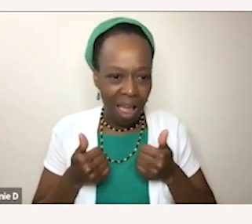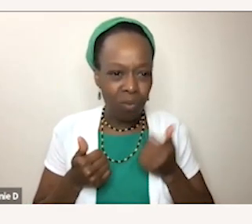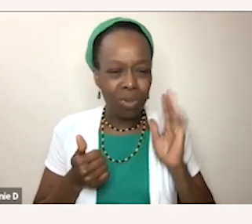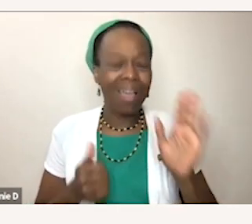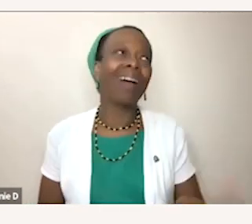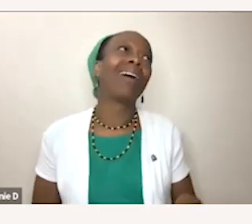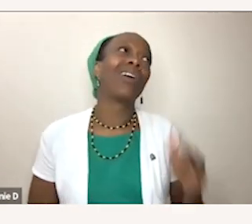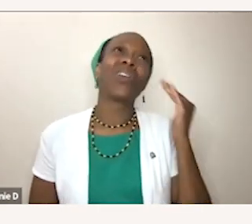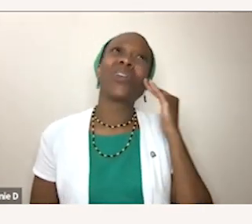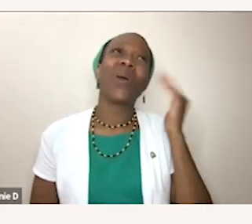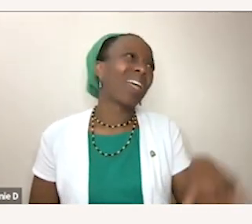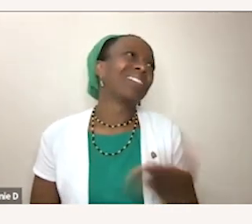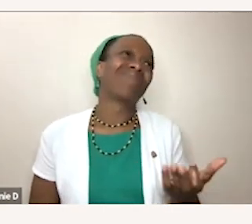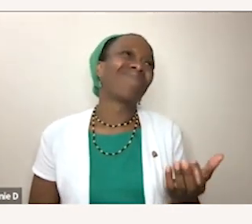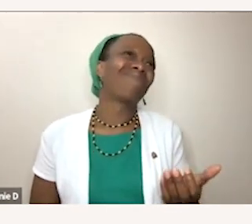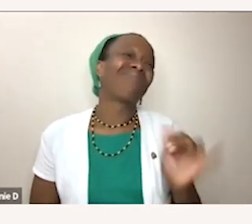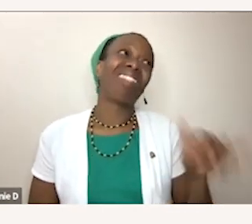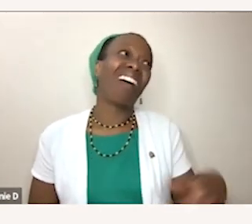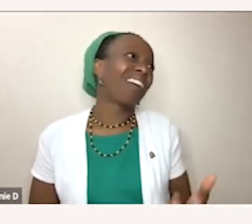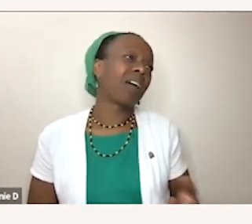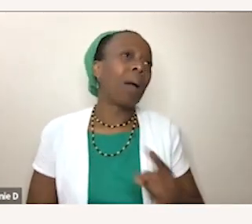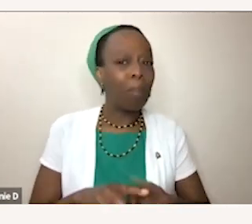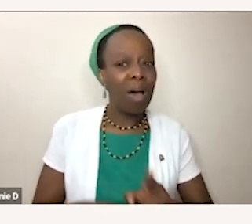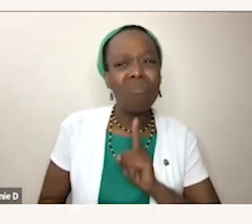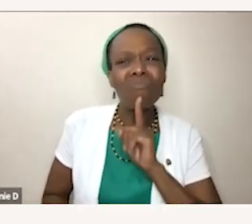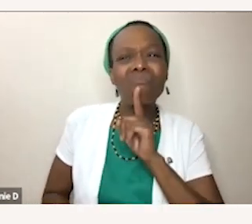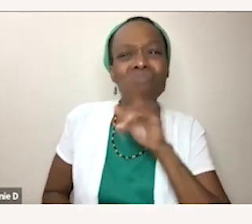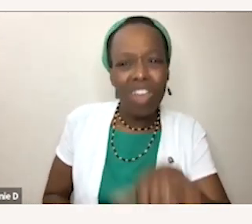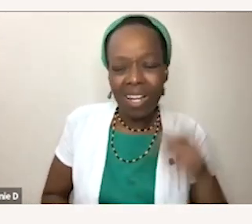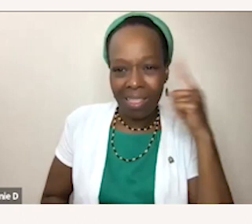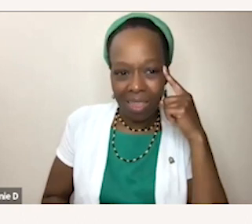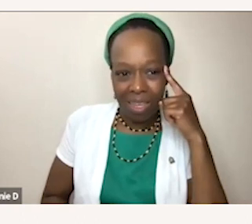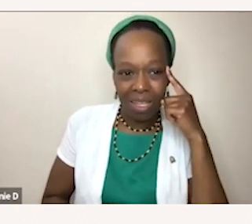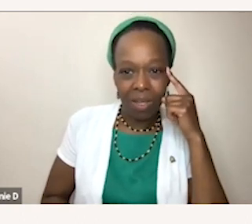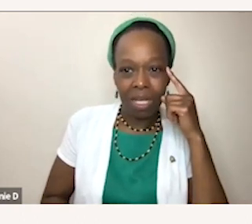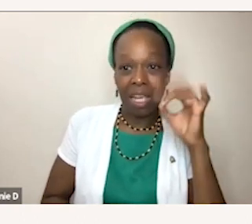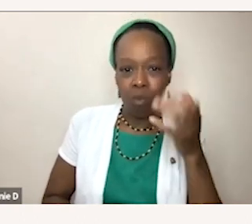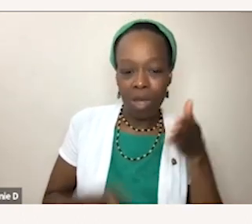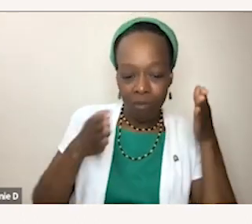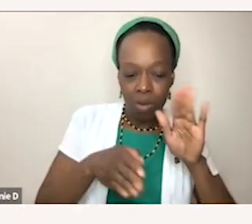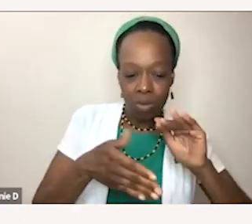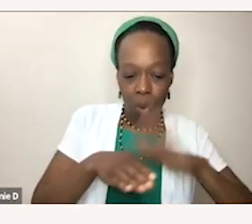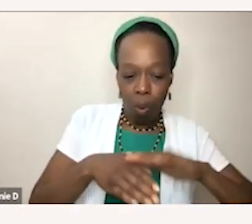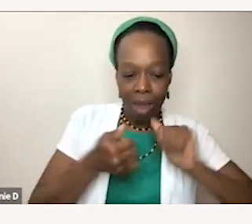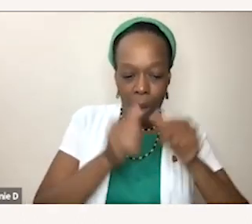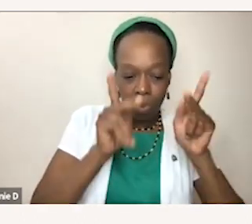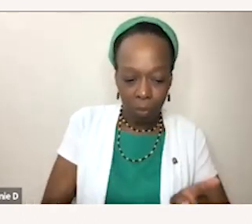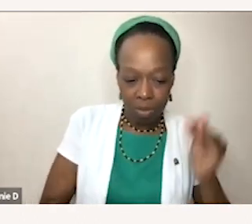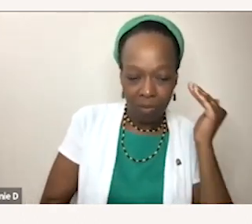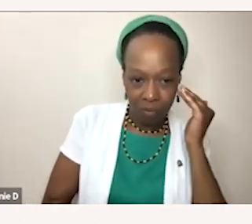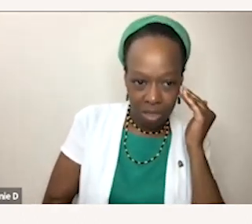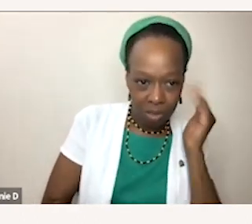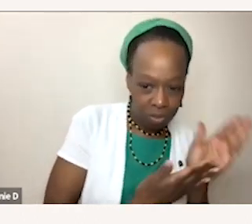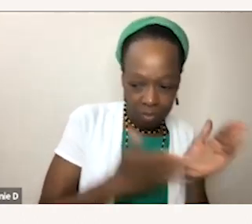say, oh, it's meant to be. But really, I think, again, acknowledging how that person feels. So I understand that you wish things were